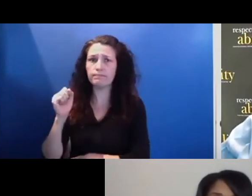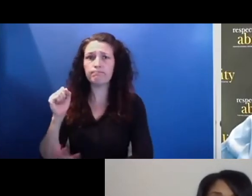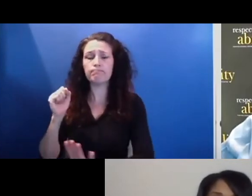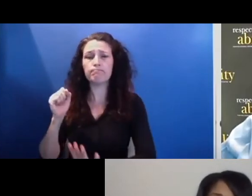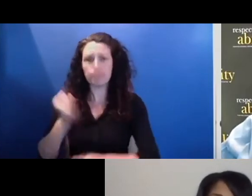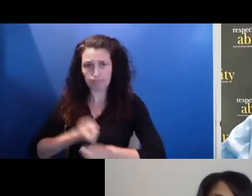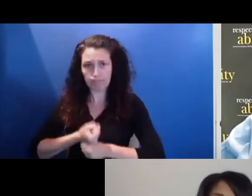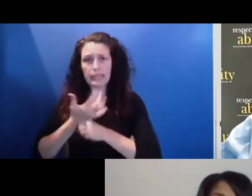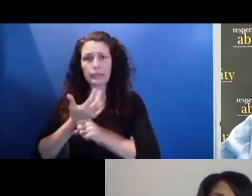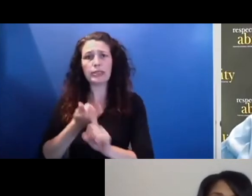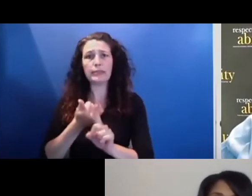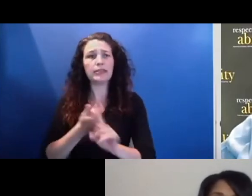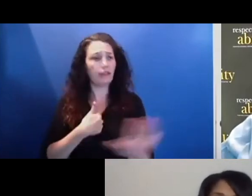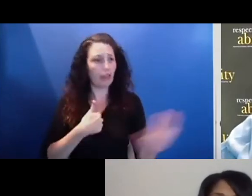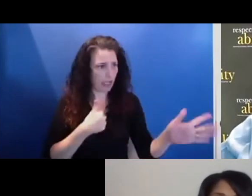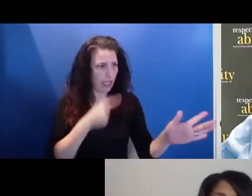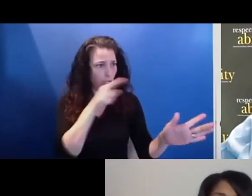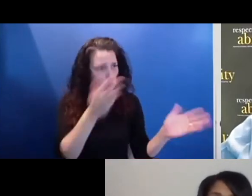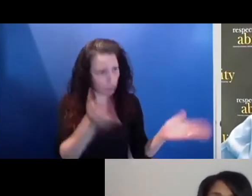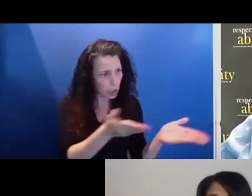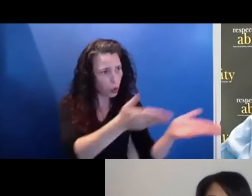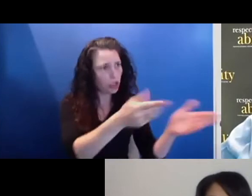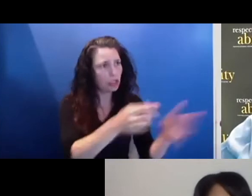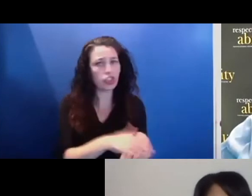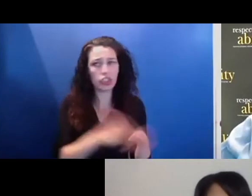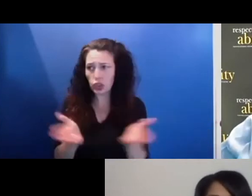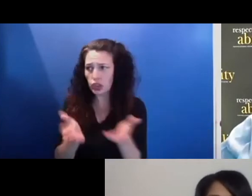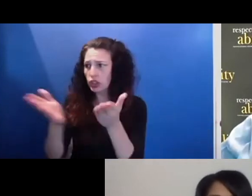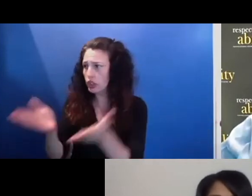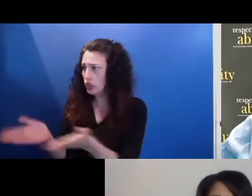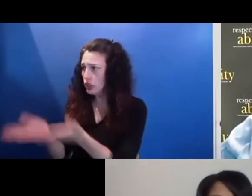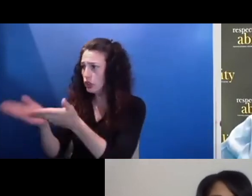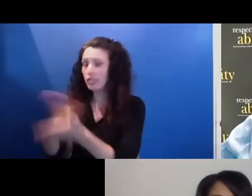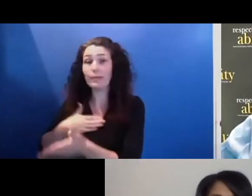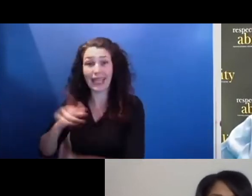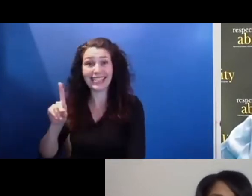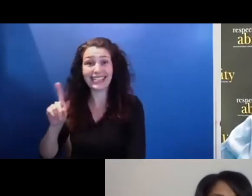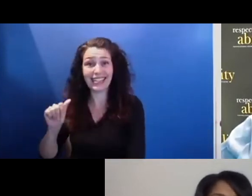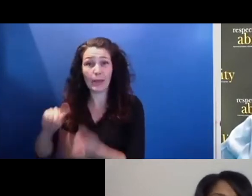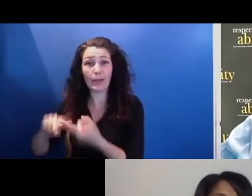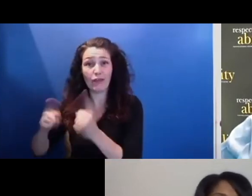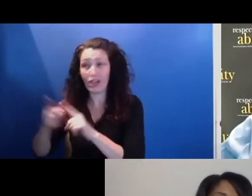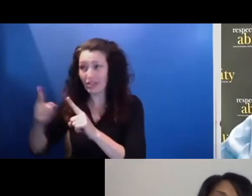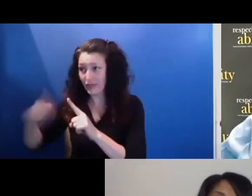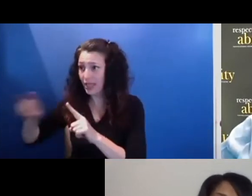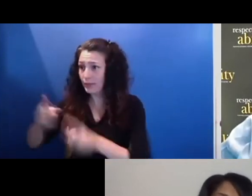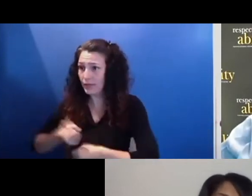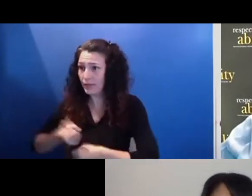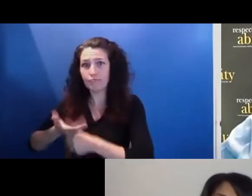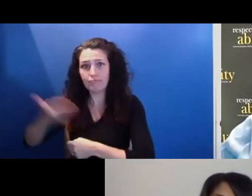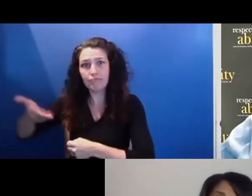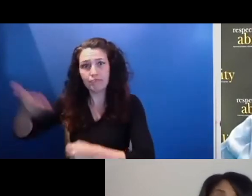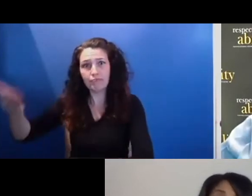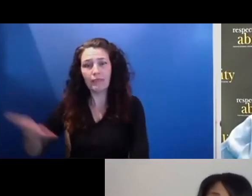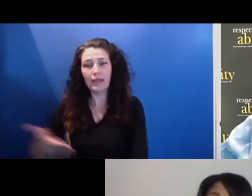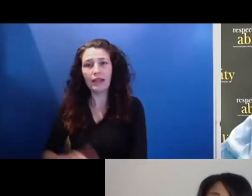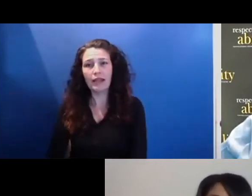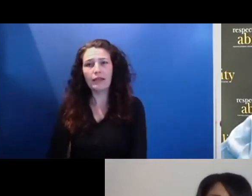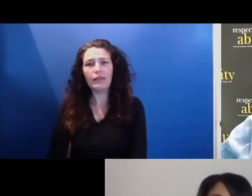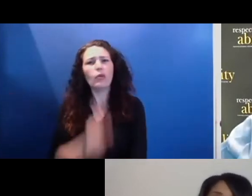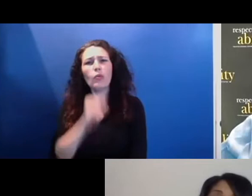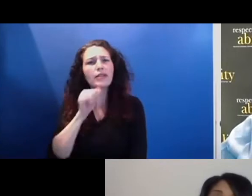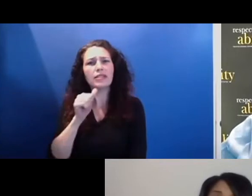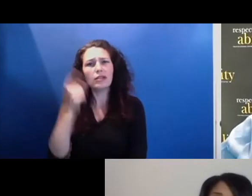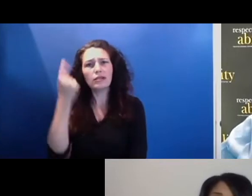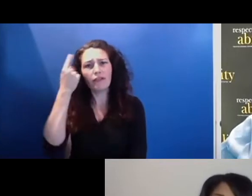and encourage my disabled friends. And it was something that I realized I wasn't just doing for myself, but I